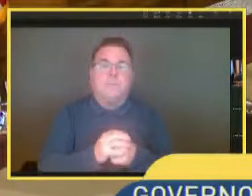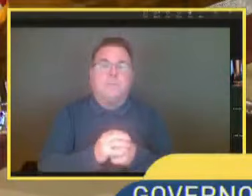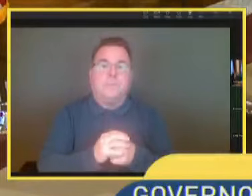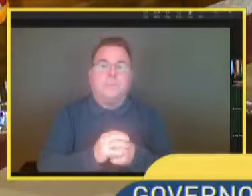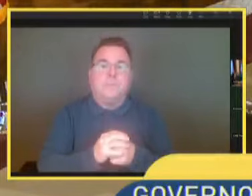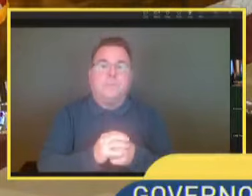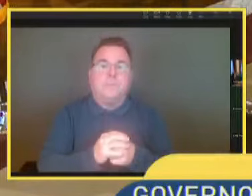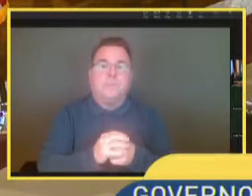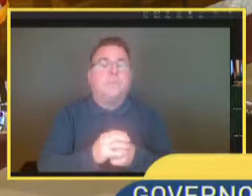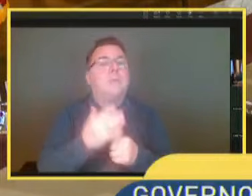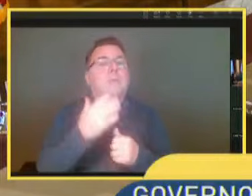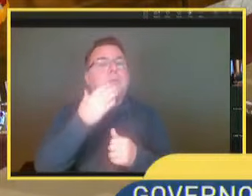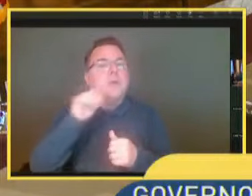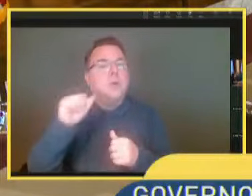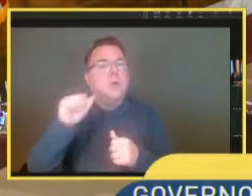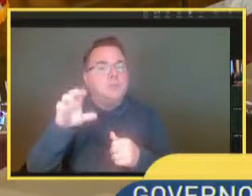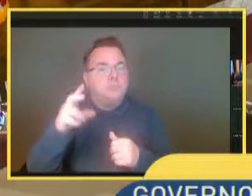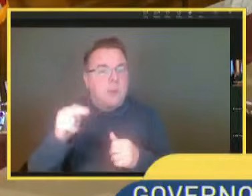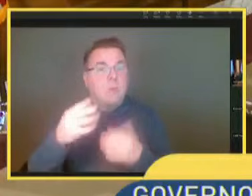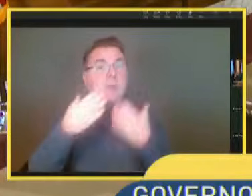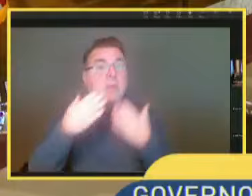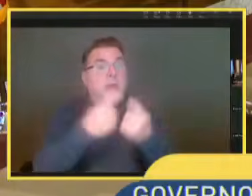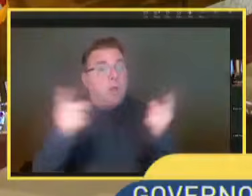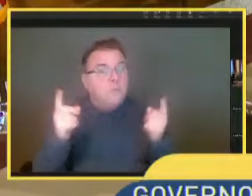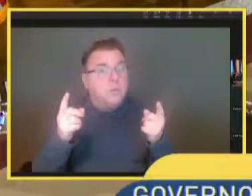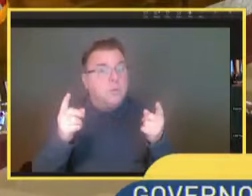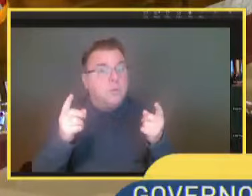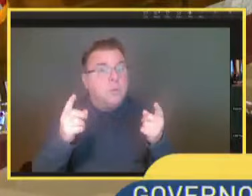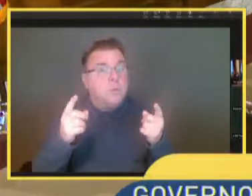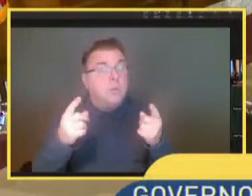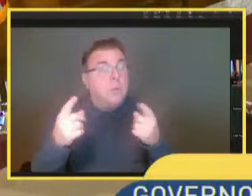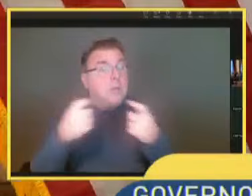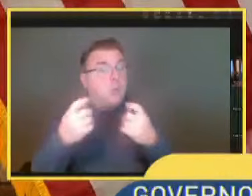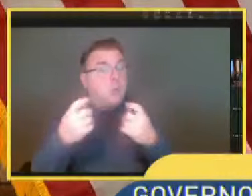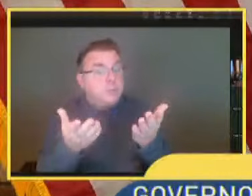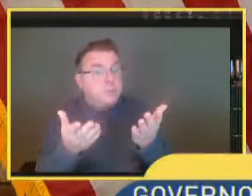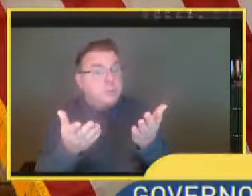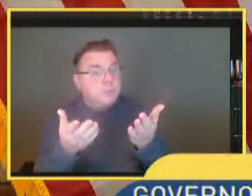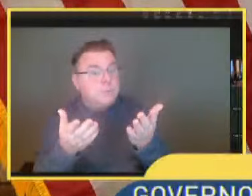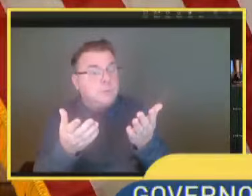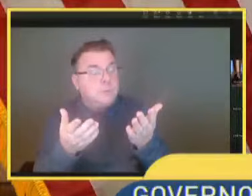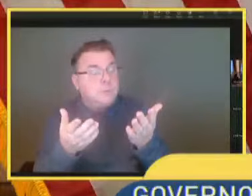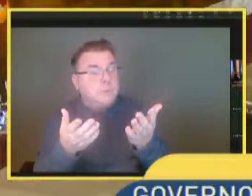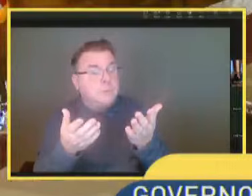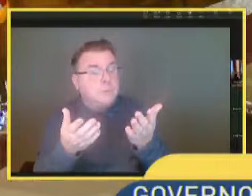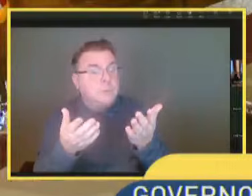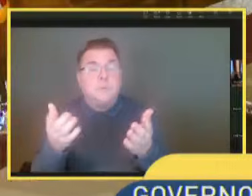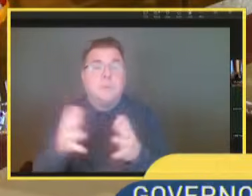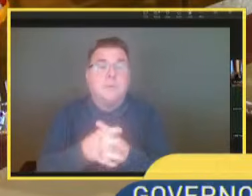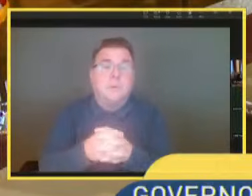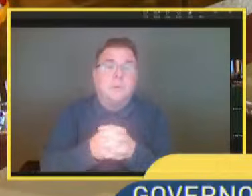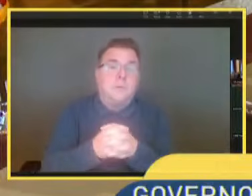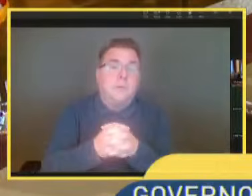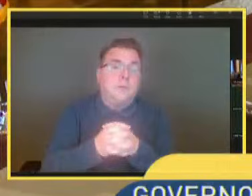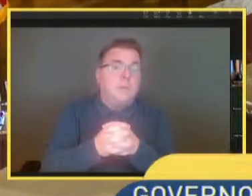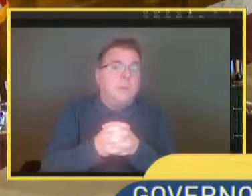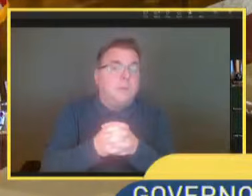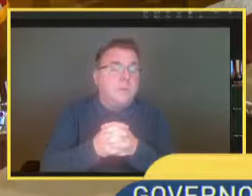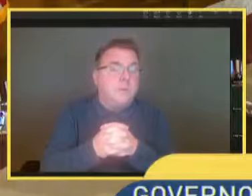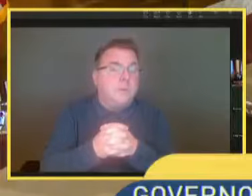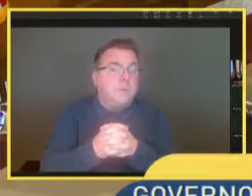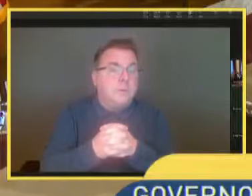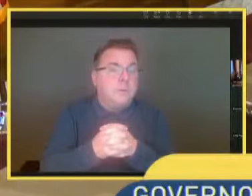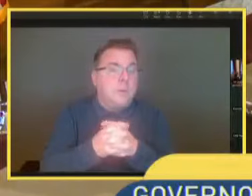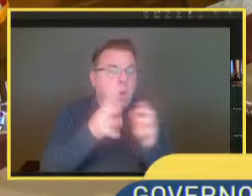Thank you, Attorney General Brown. Thanks again to all of you for being here, and we're happy to answer any questions that individuals have. Yes. Governor, you said that you would use